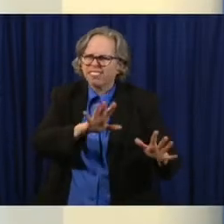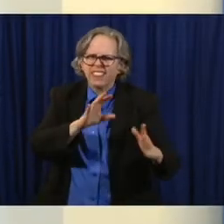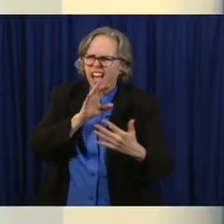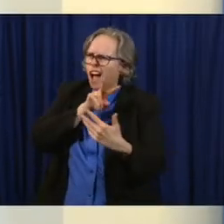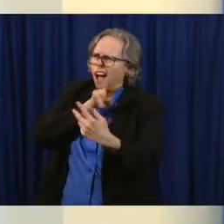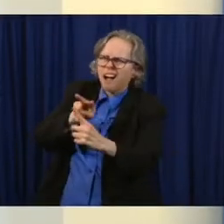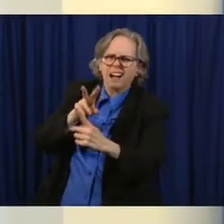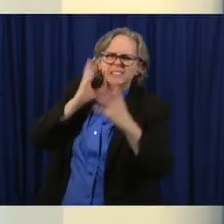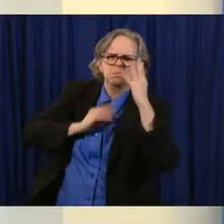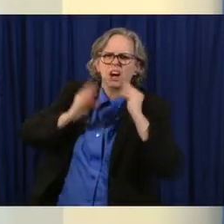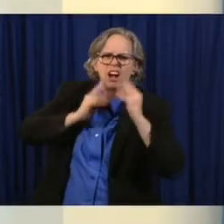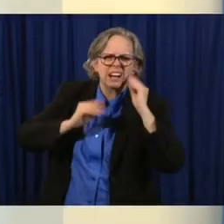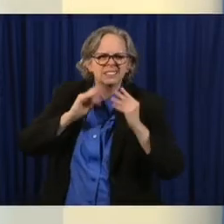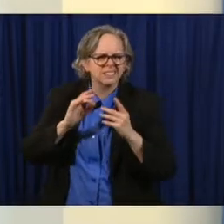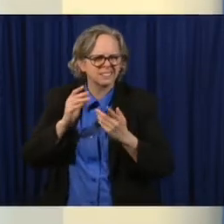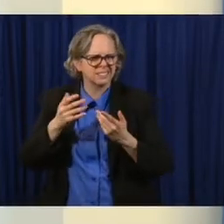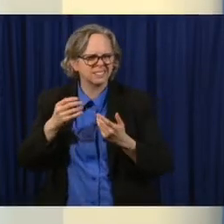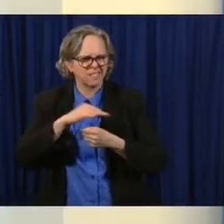receive that.